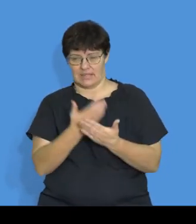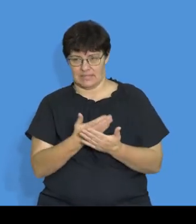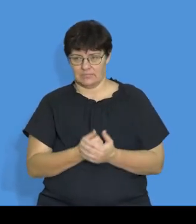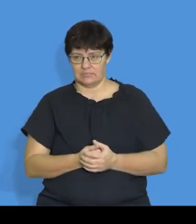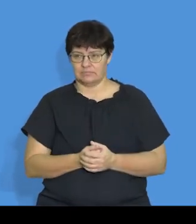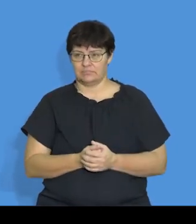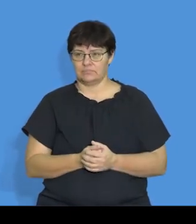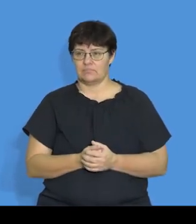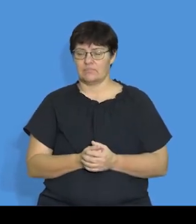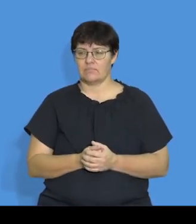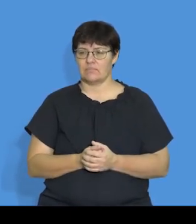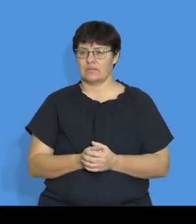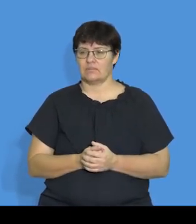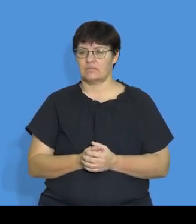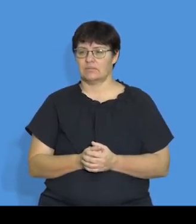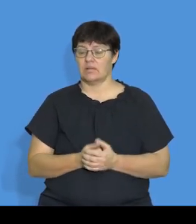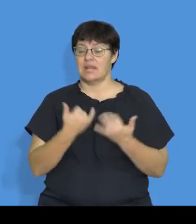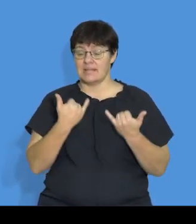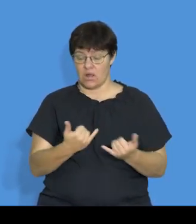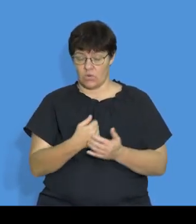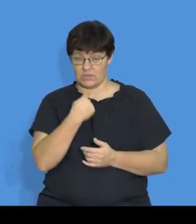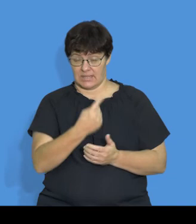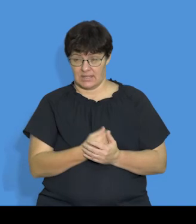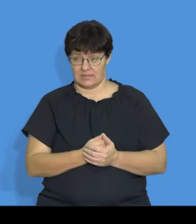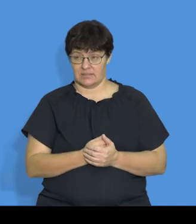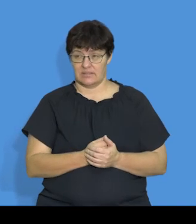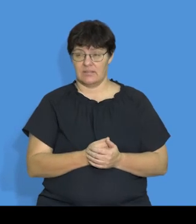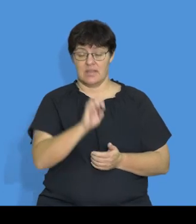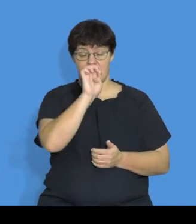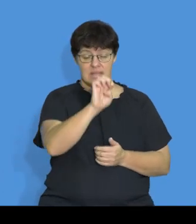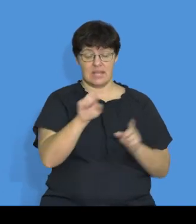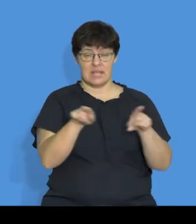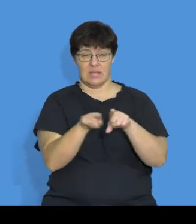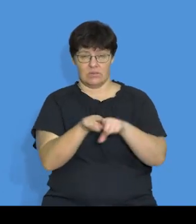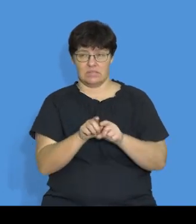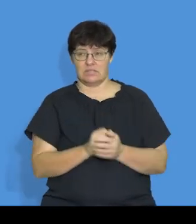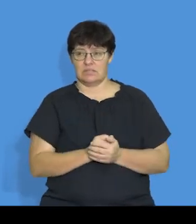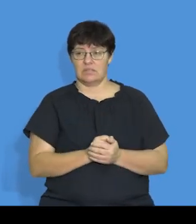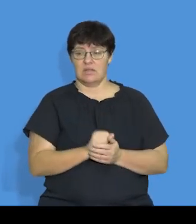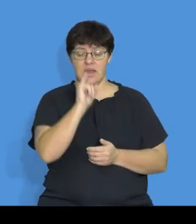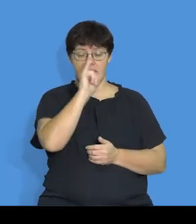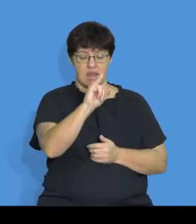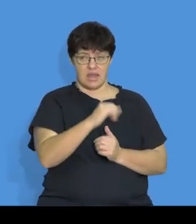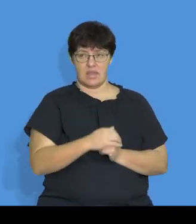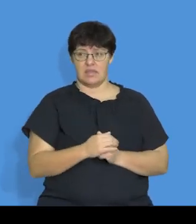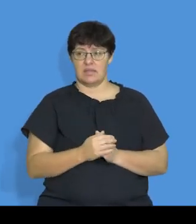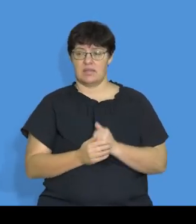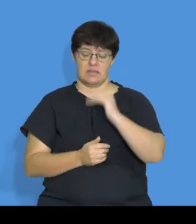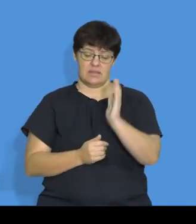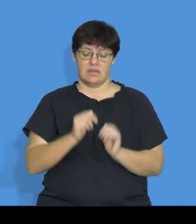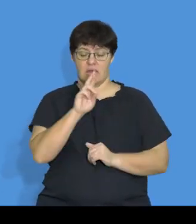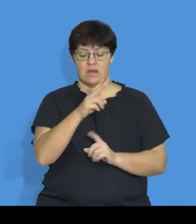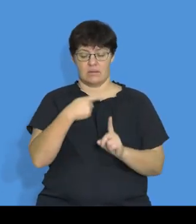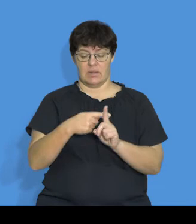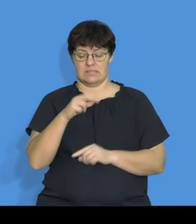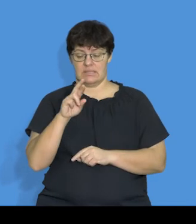Okay, so if we go the route of saying E is equals to I, okay, R